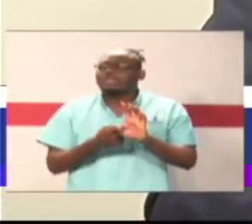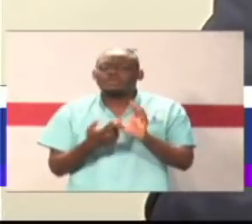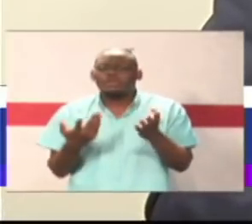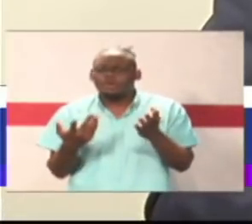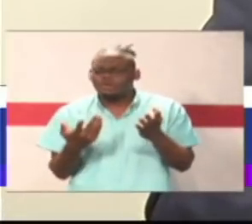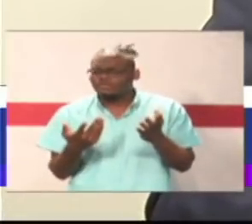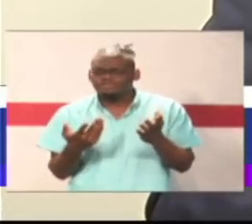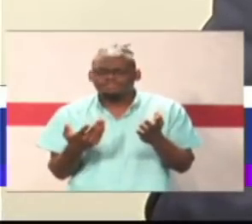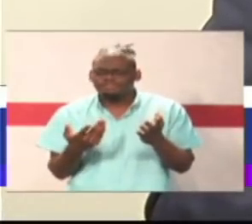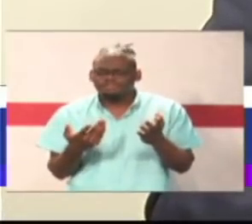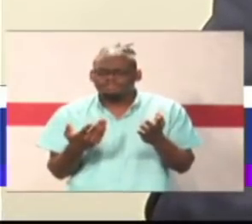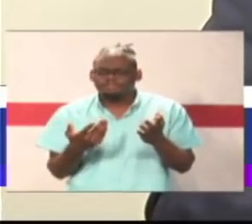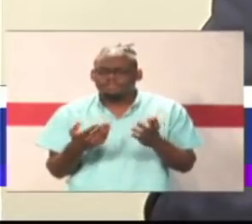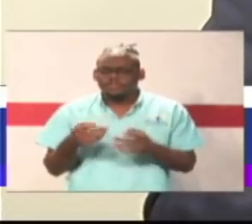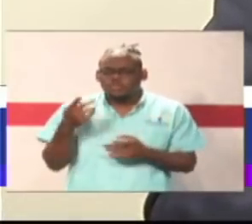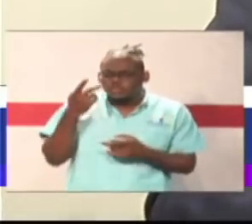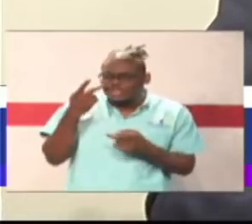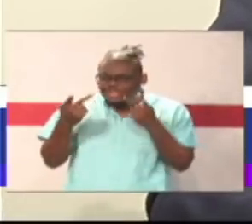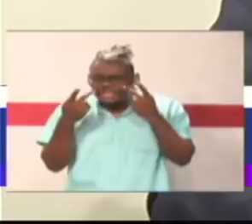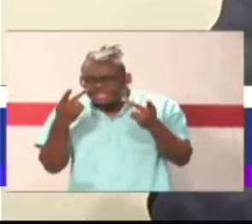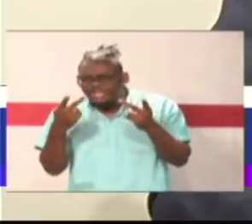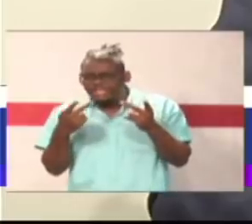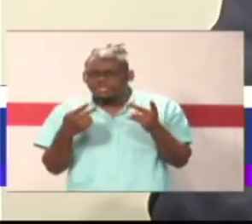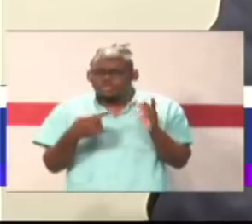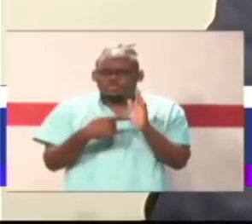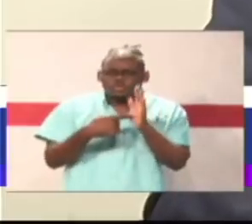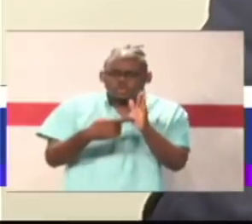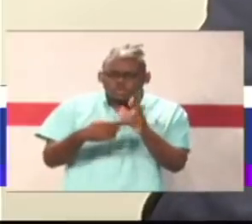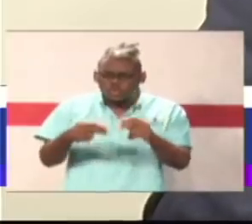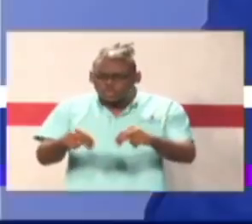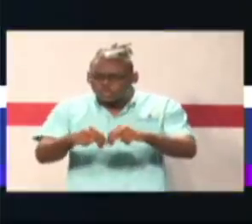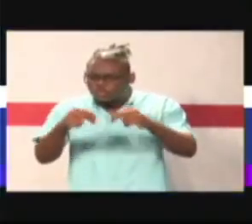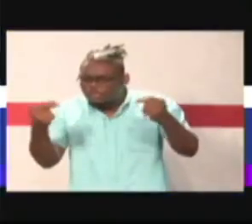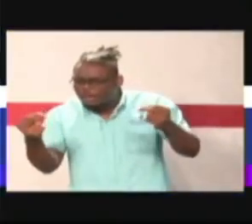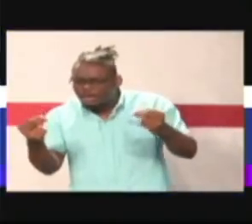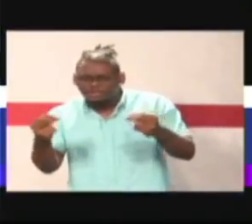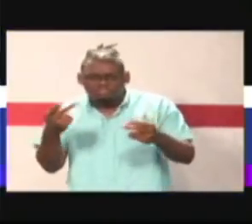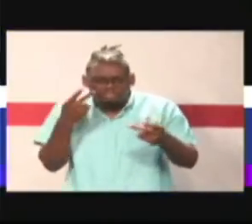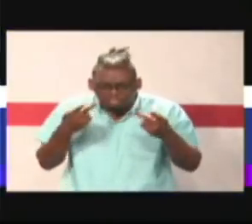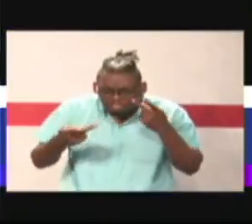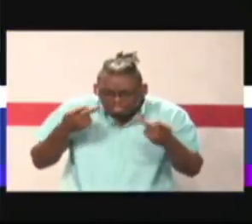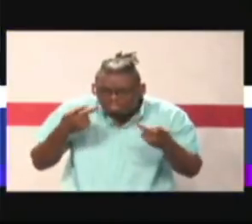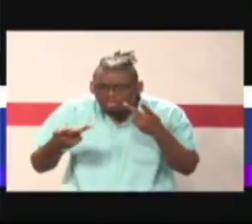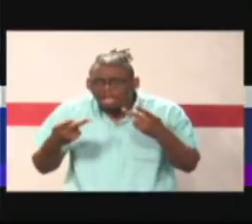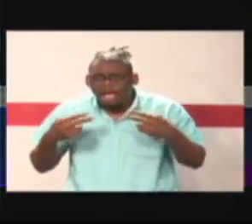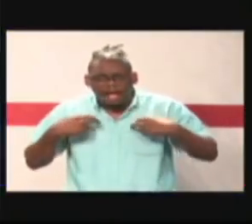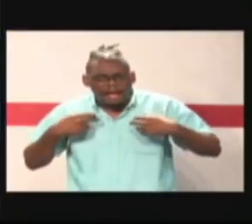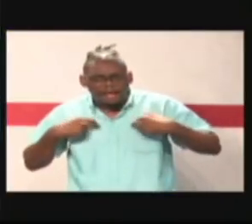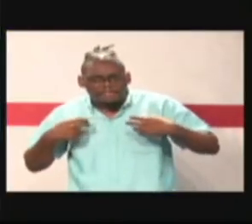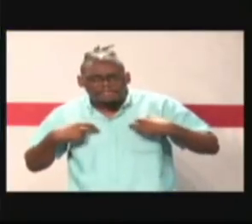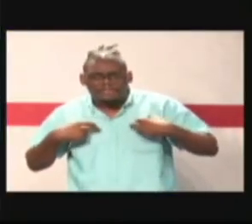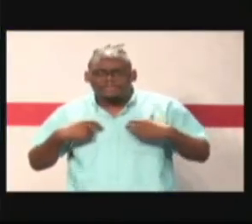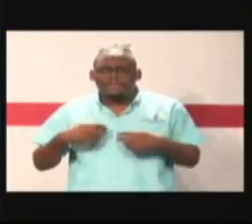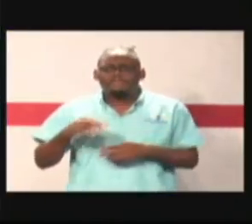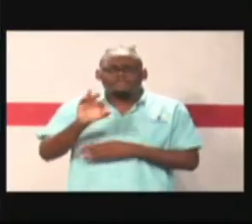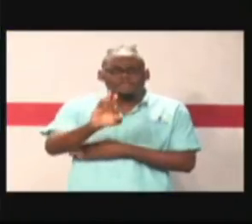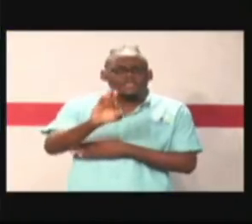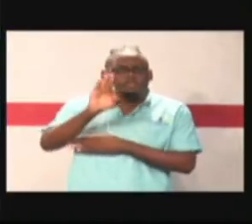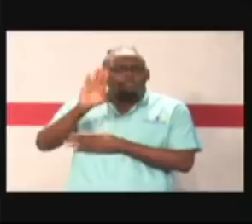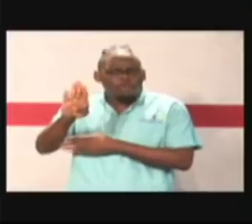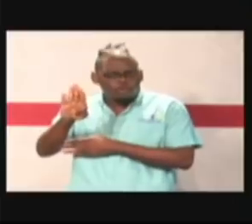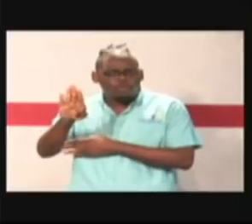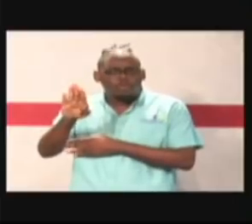this ad in the newspaper this morning, and we have it on social media now. What we are doing